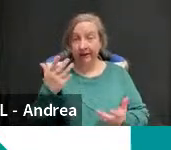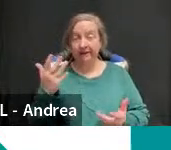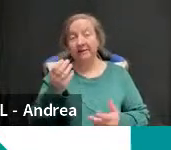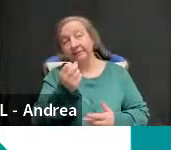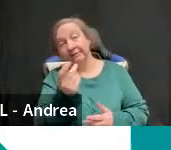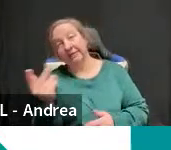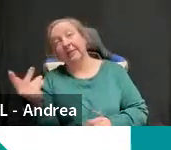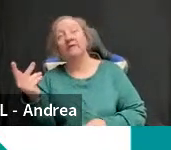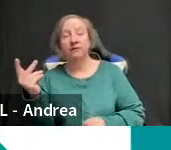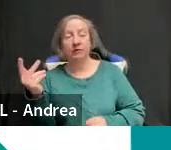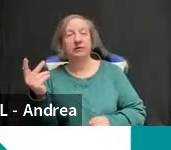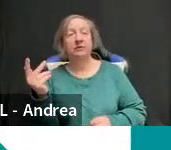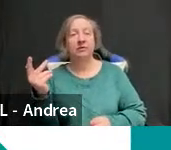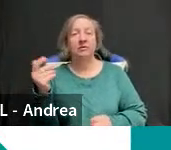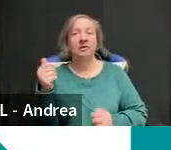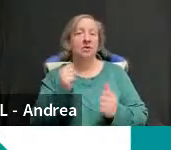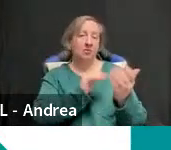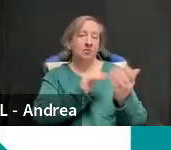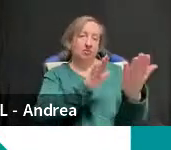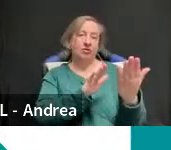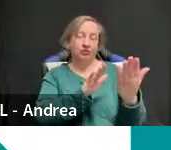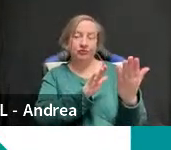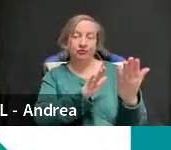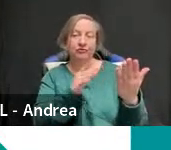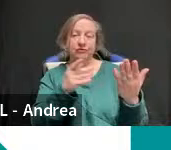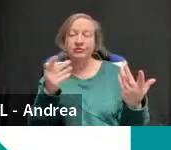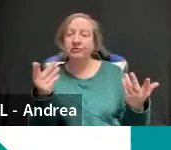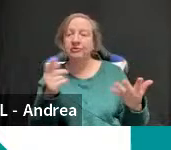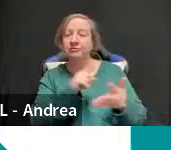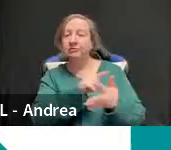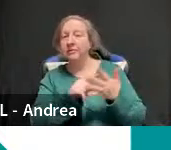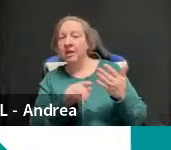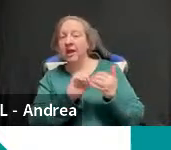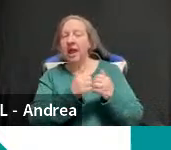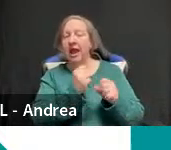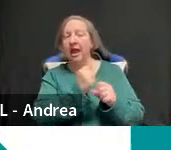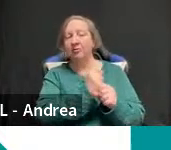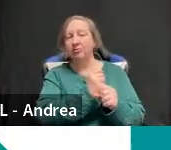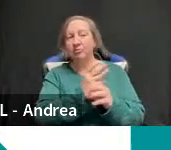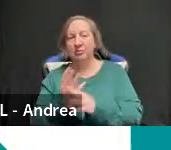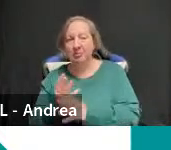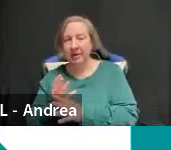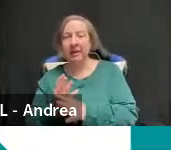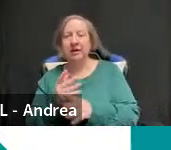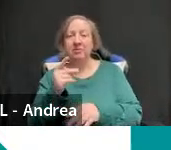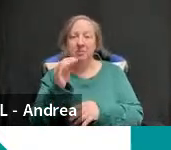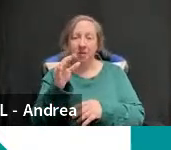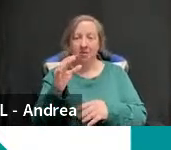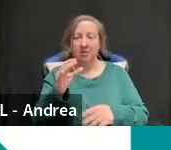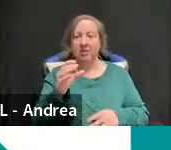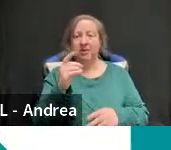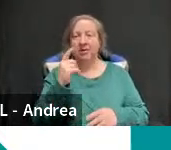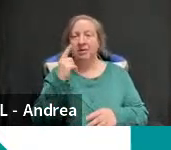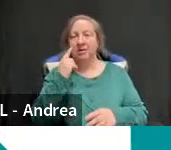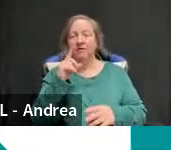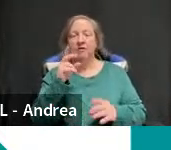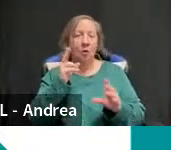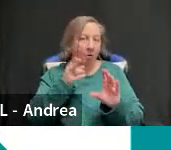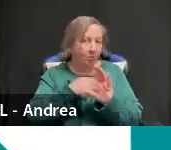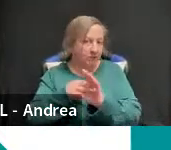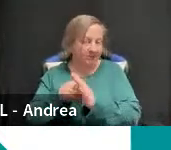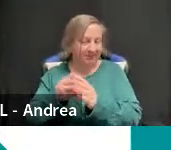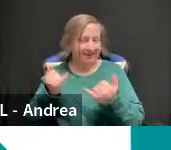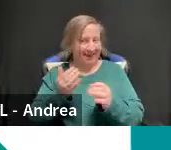several approaches to ensuring we're preparing the public for participation now,